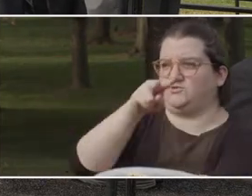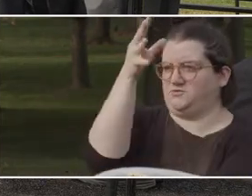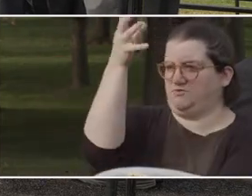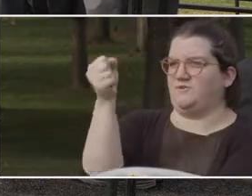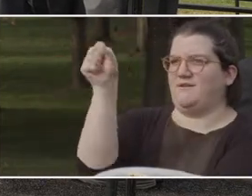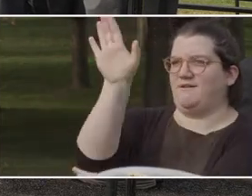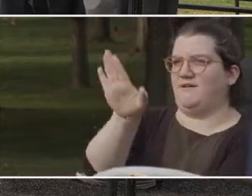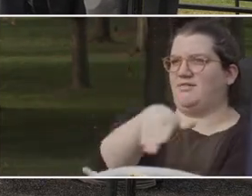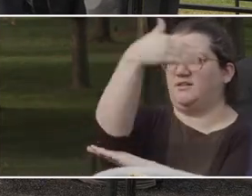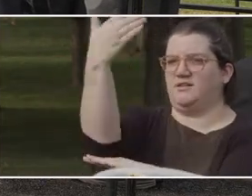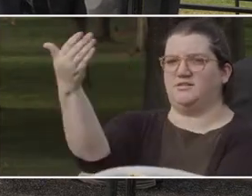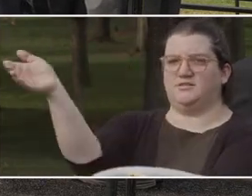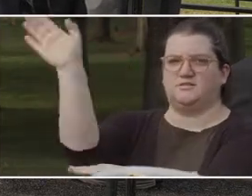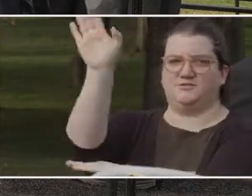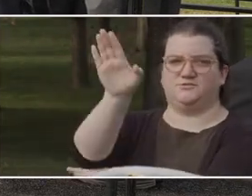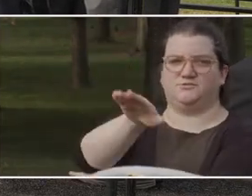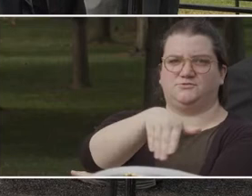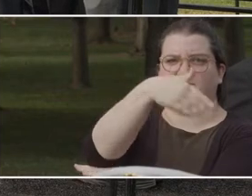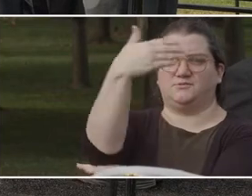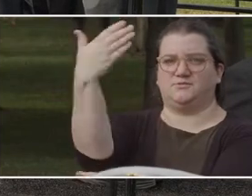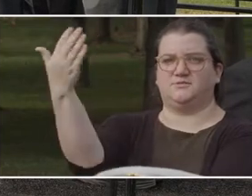watched were so gallantly